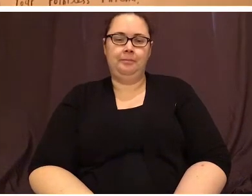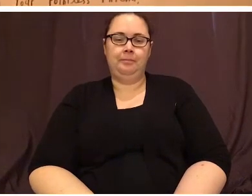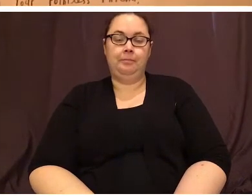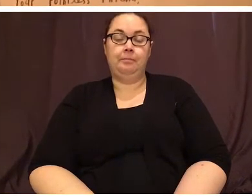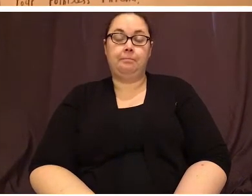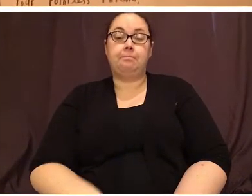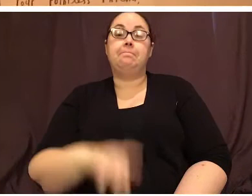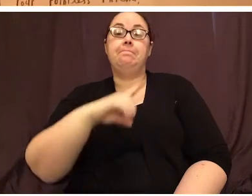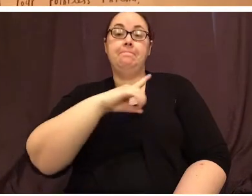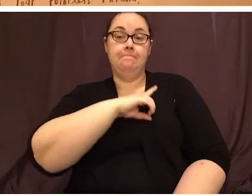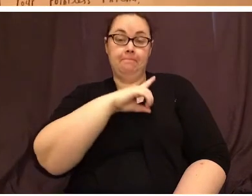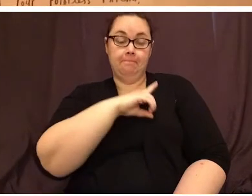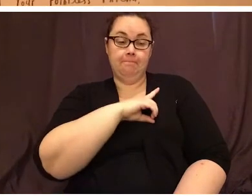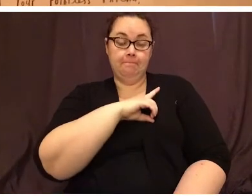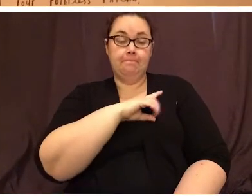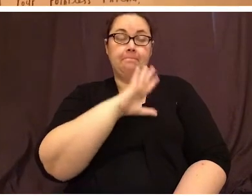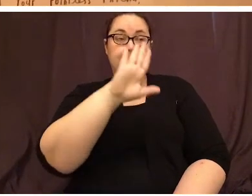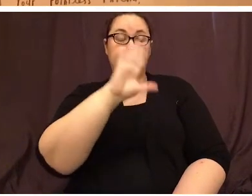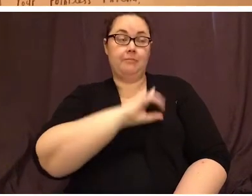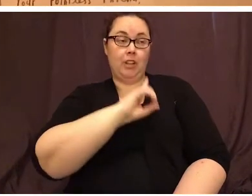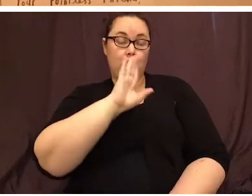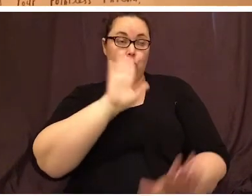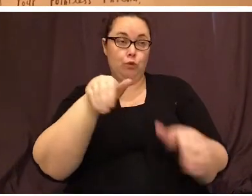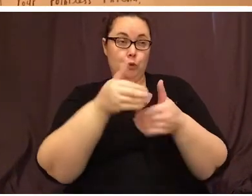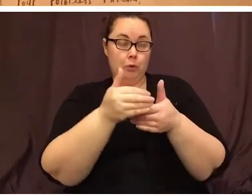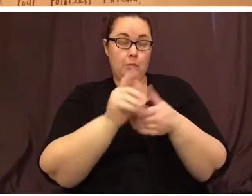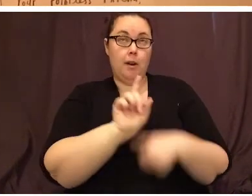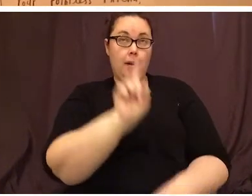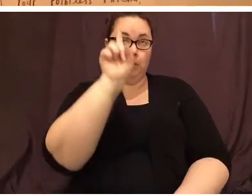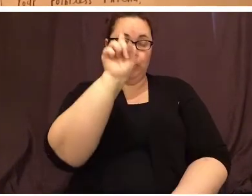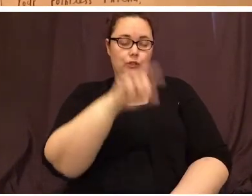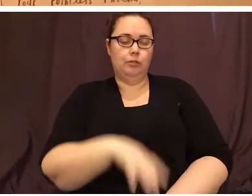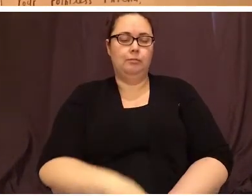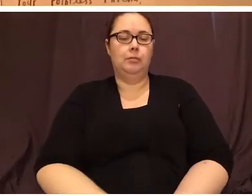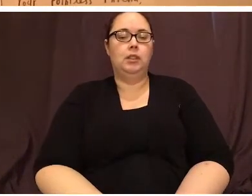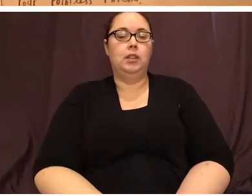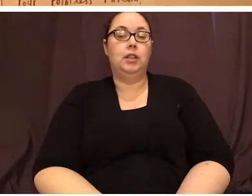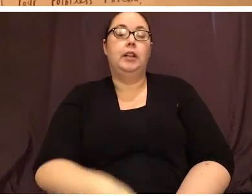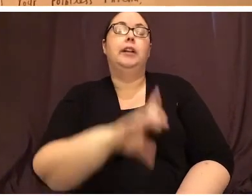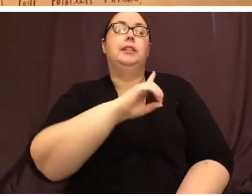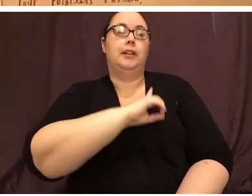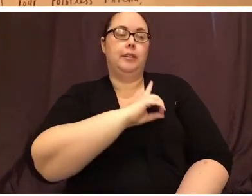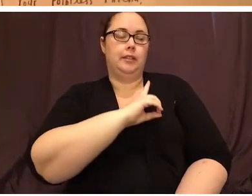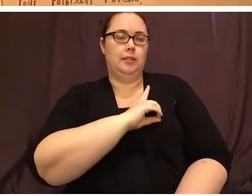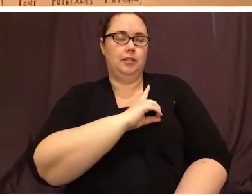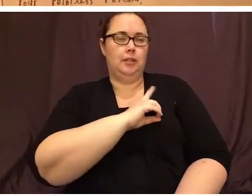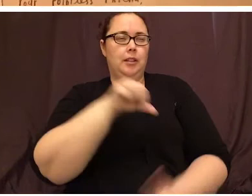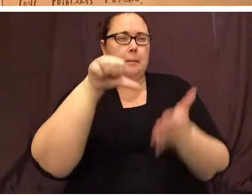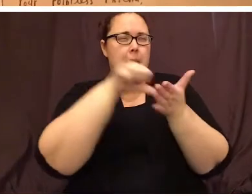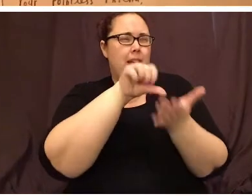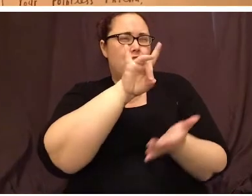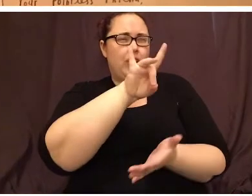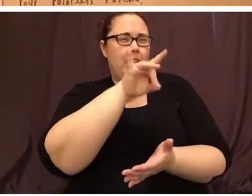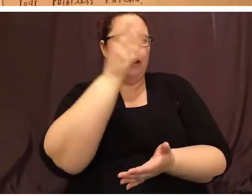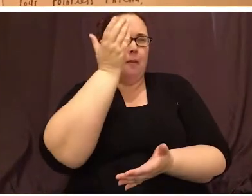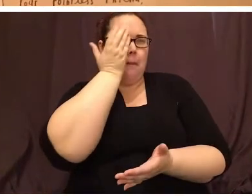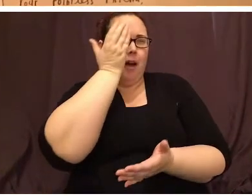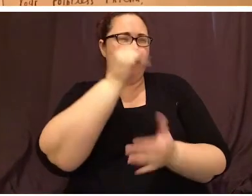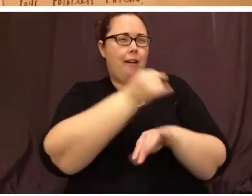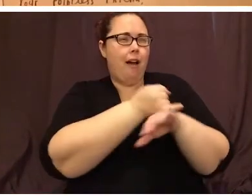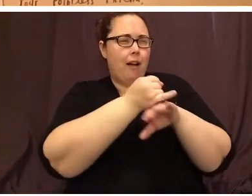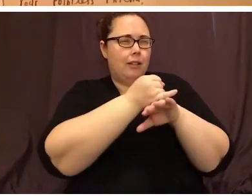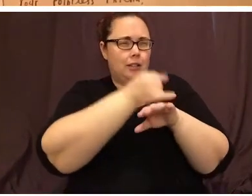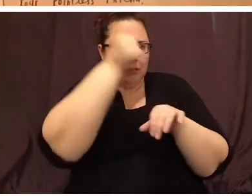Duncan. Duncan's room. Upstairs. Duncan. Does page 8 of Pirate Island ring a bell?